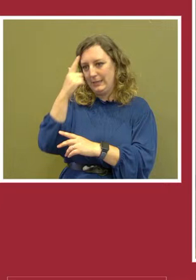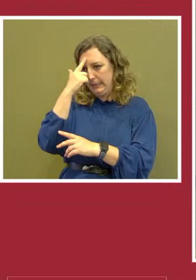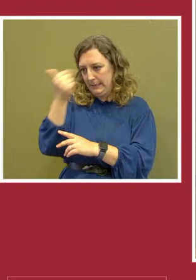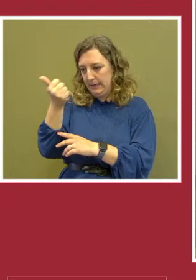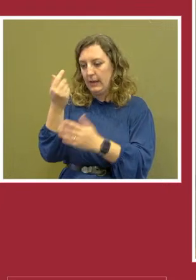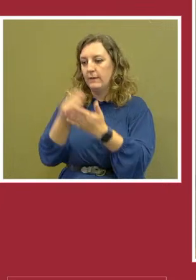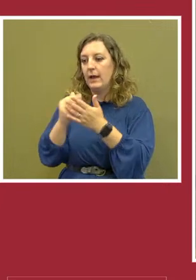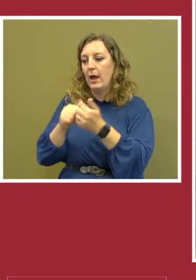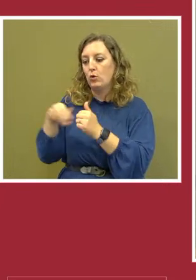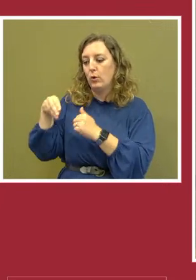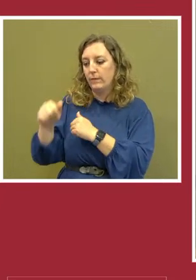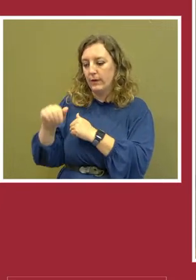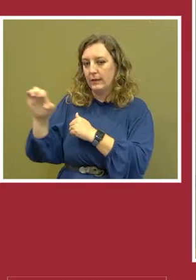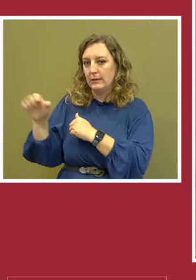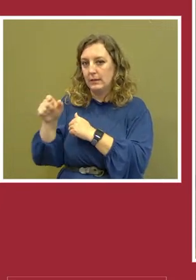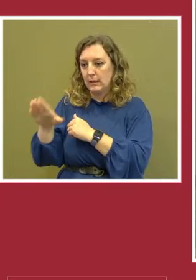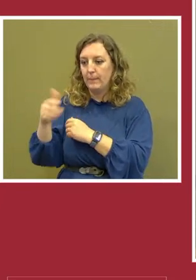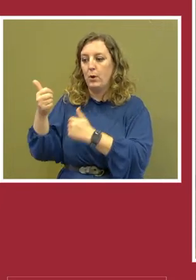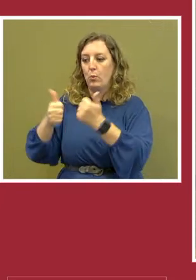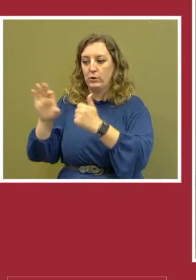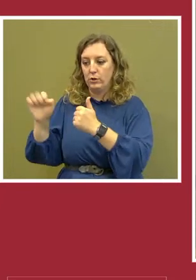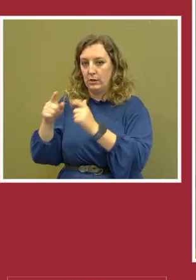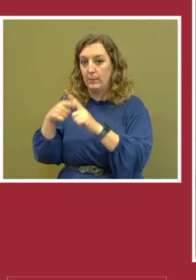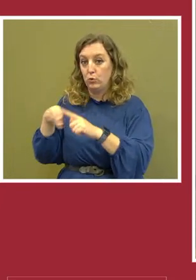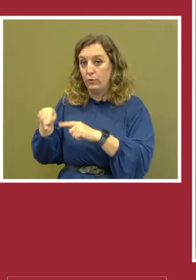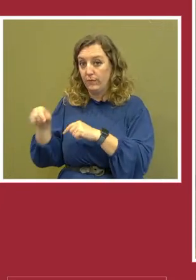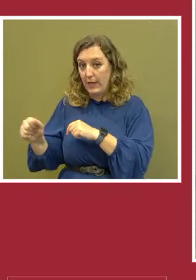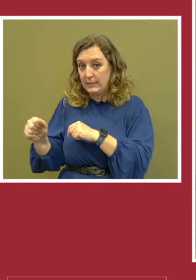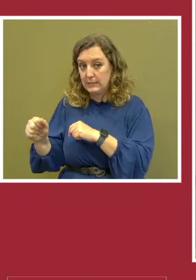to fund clubs and which clubs to fund.